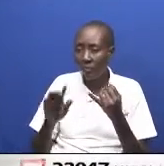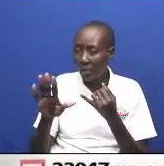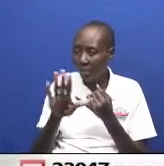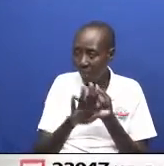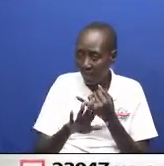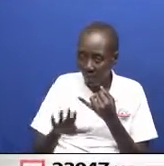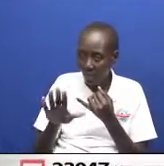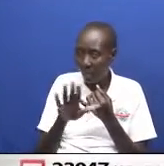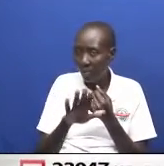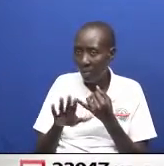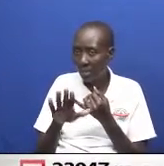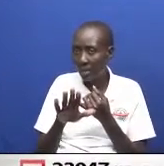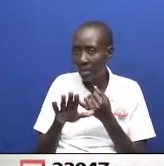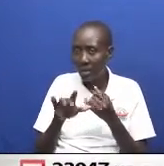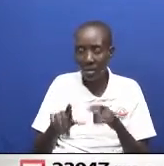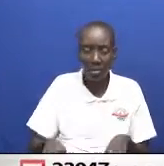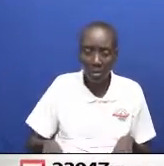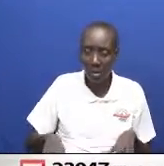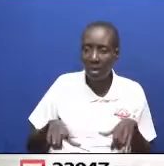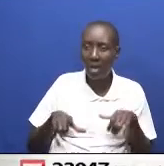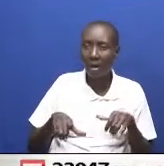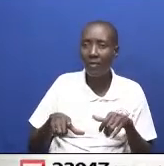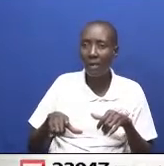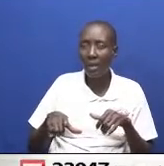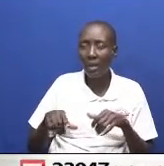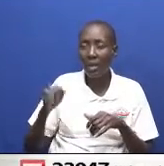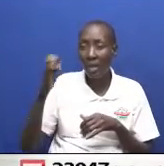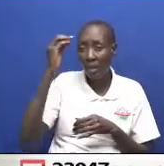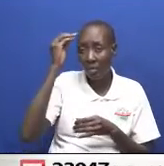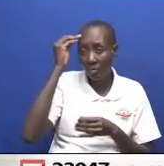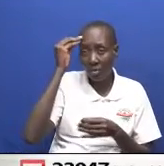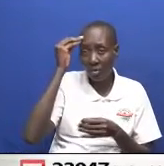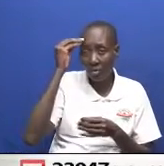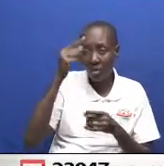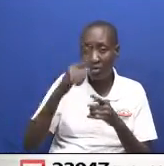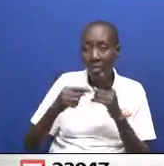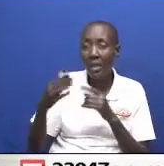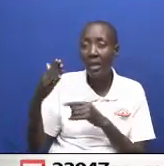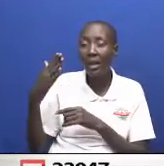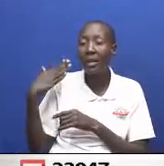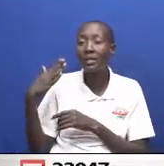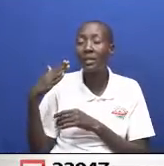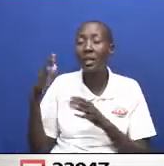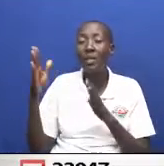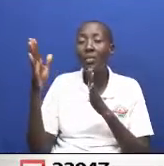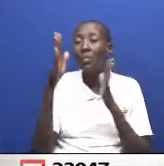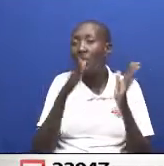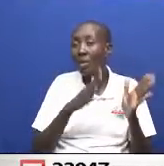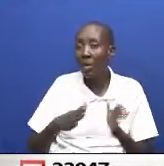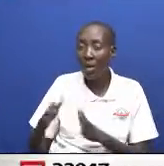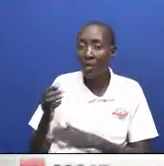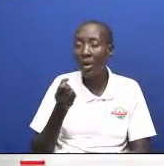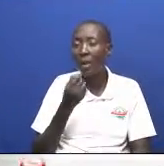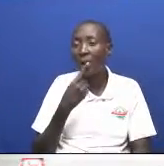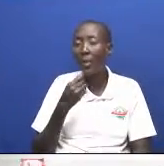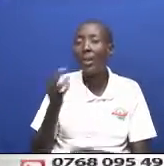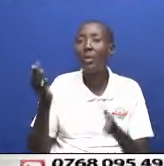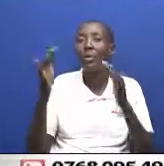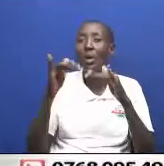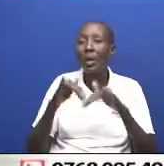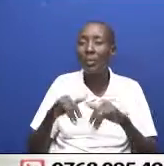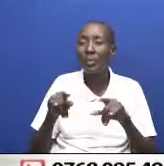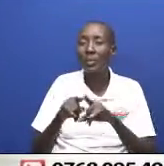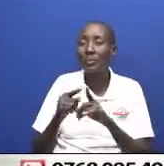terms of living, in terms of education. So last year, the Sikh community organized a medical camp and also an eye